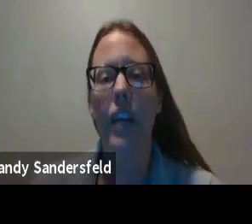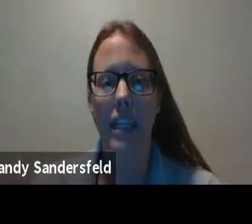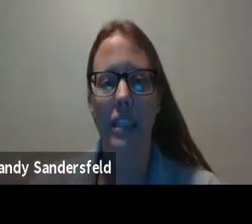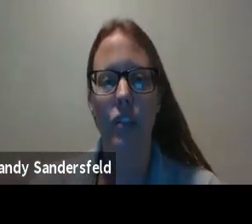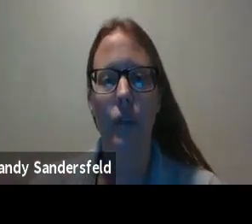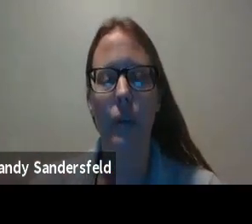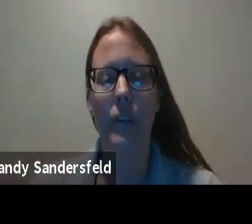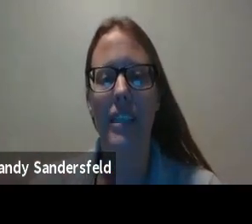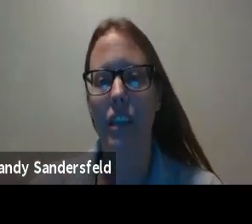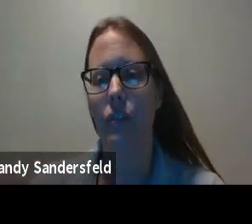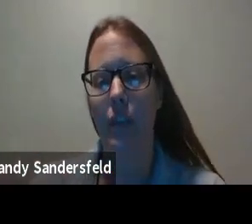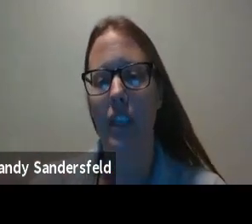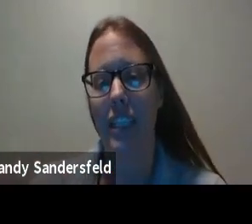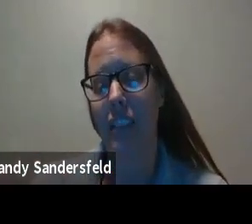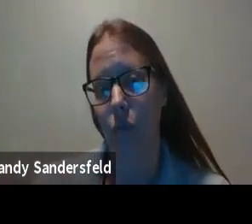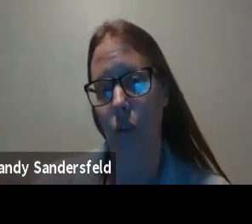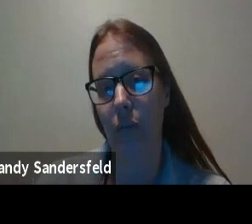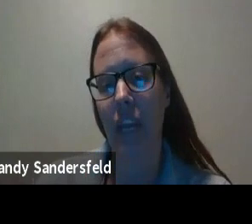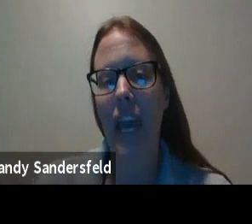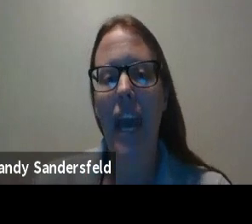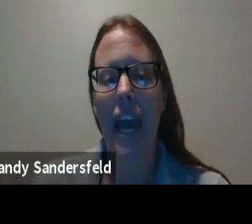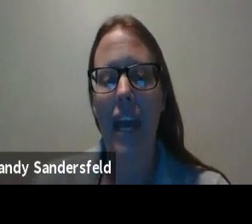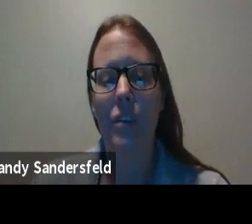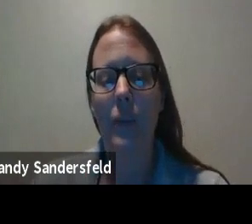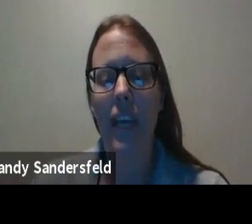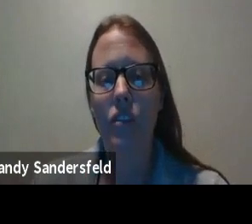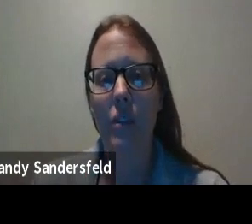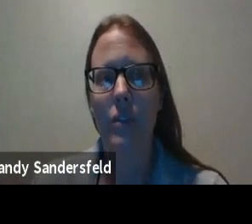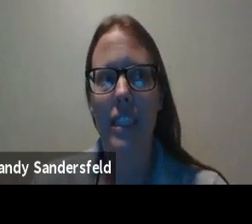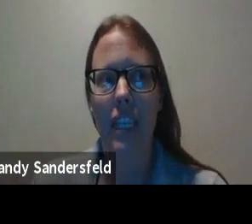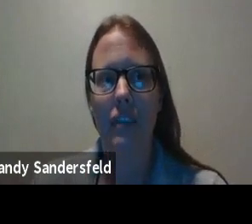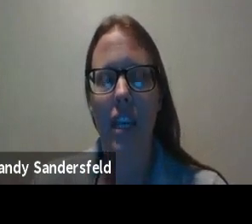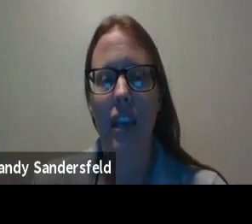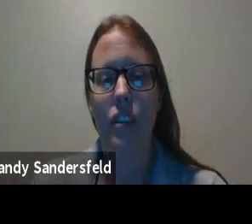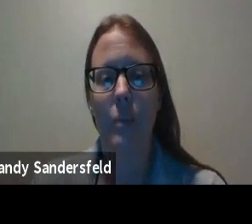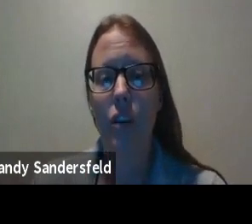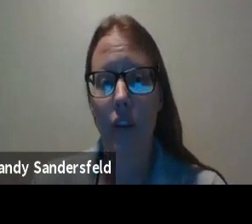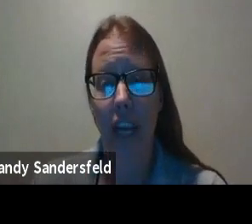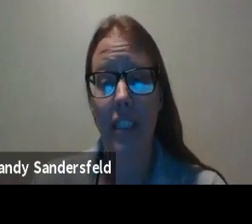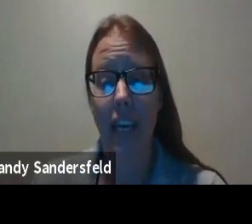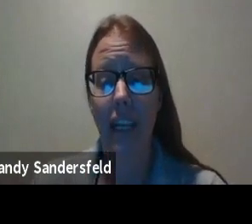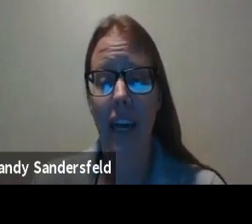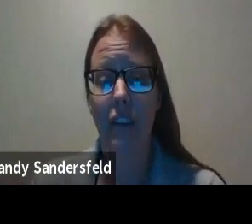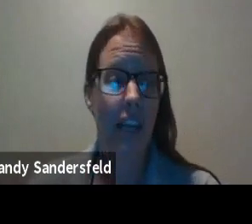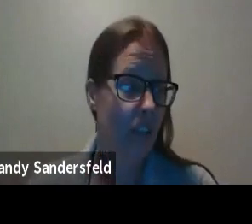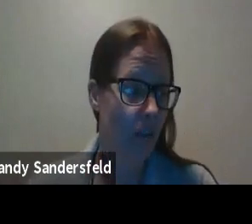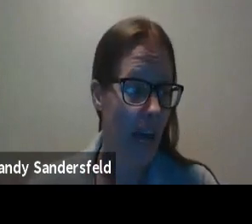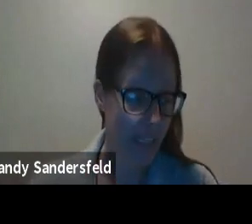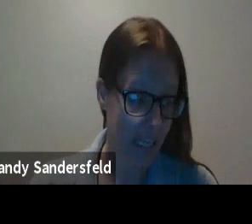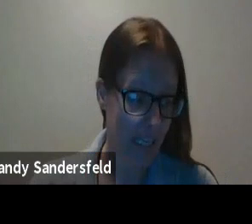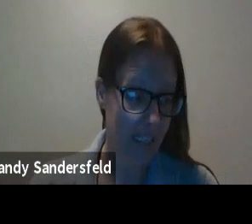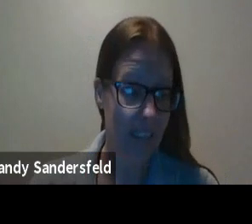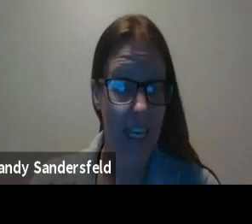Our grant is through the Center for Disease Control, and we actually received another small grant that allowed us